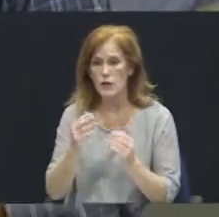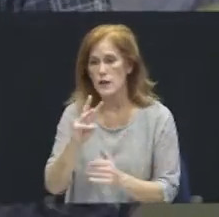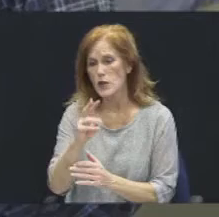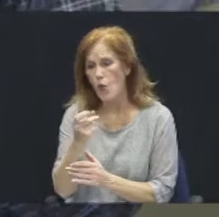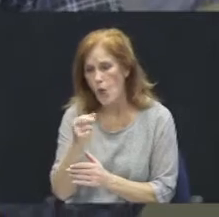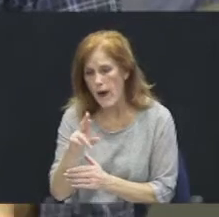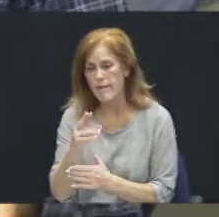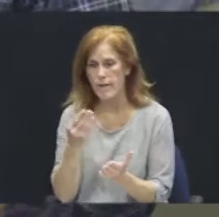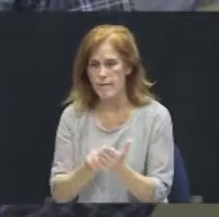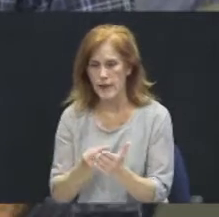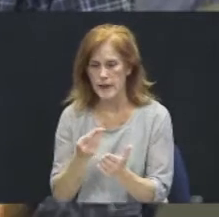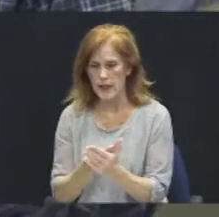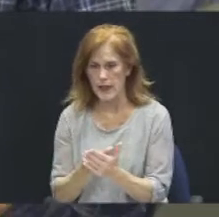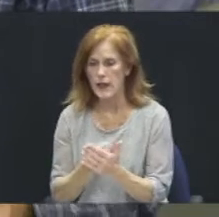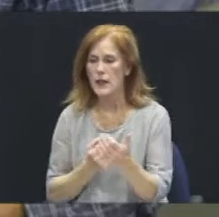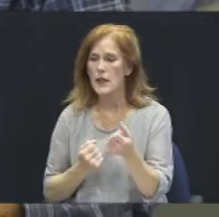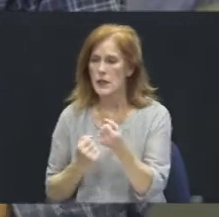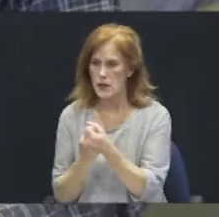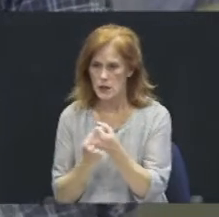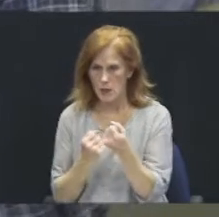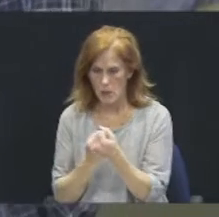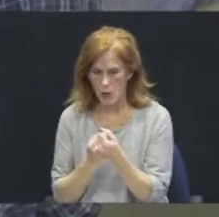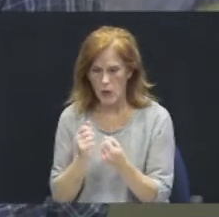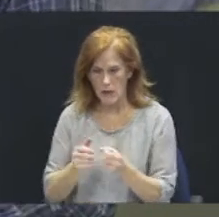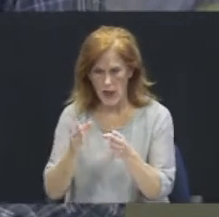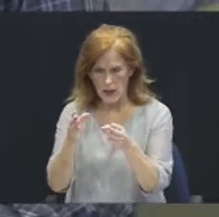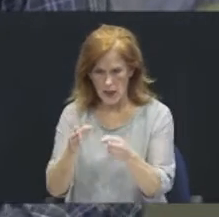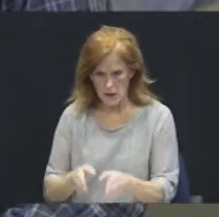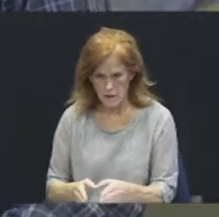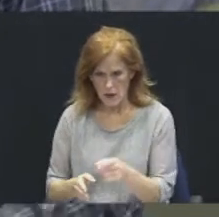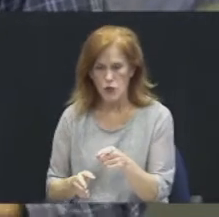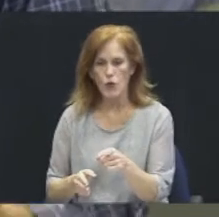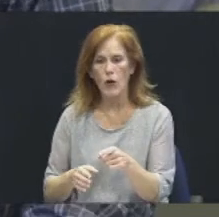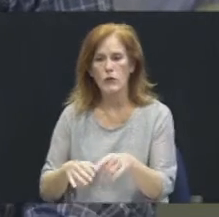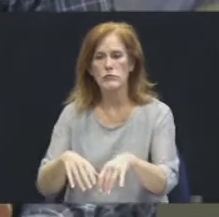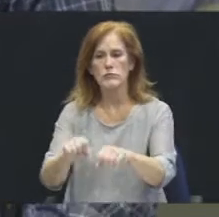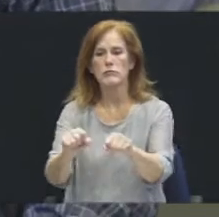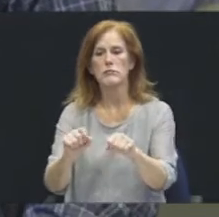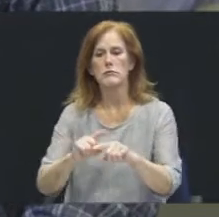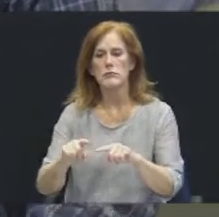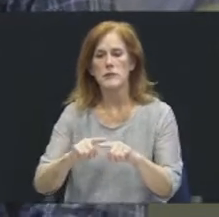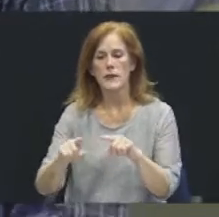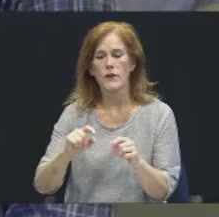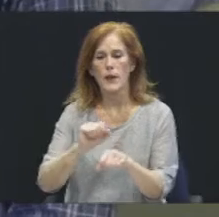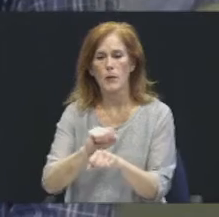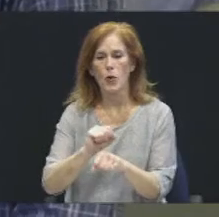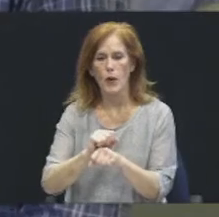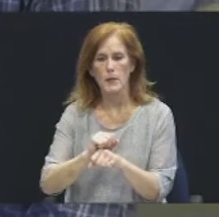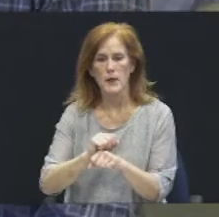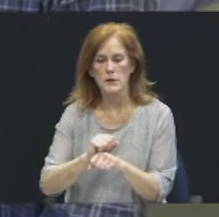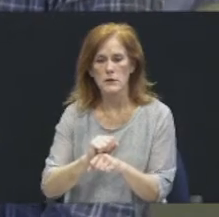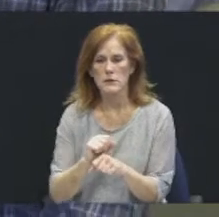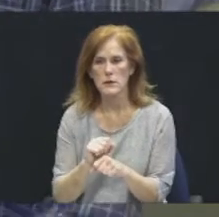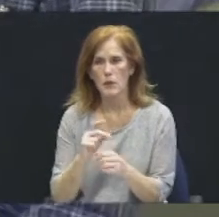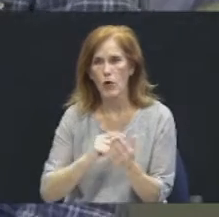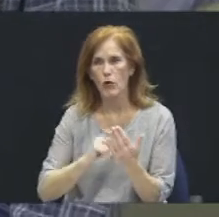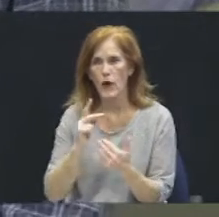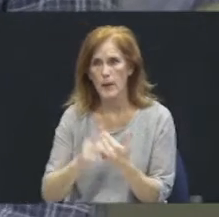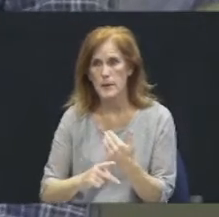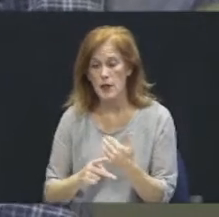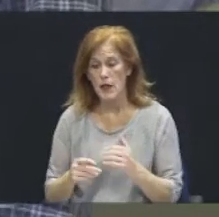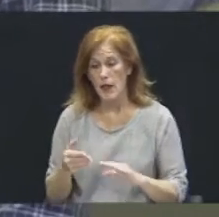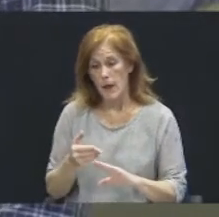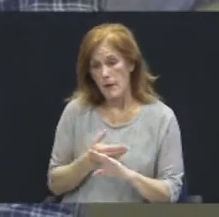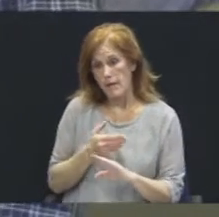funding to support that individual in going through different employment programs. So prior to